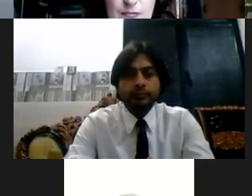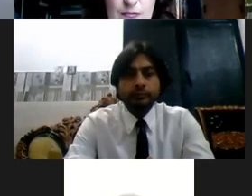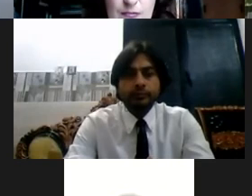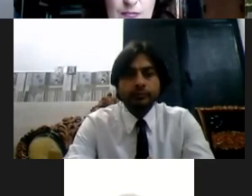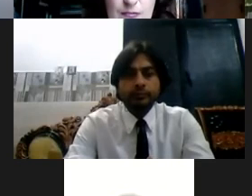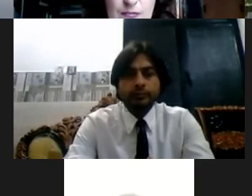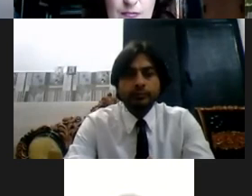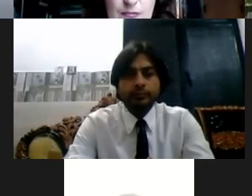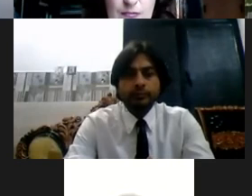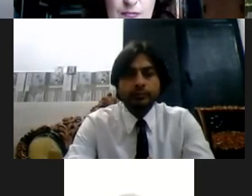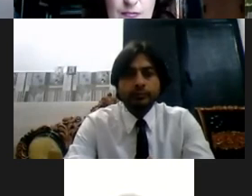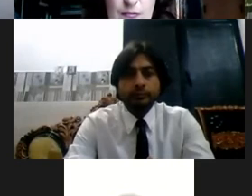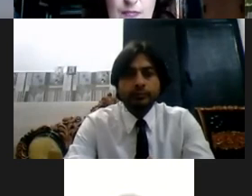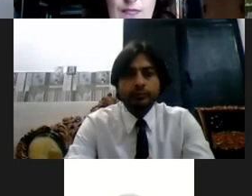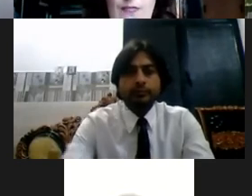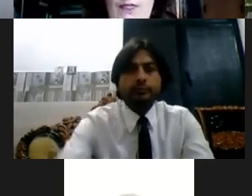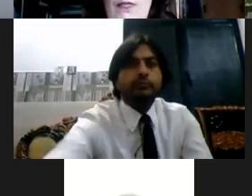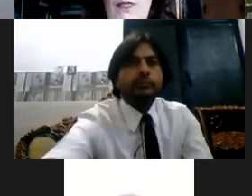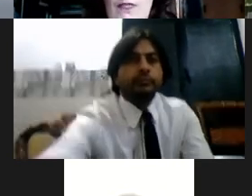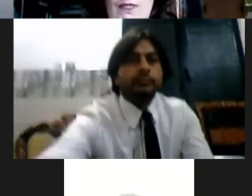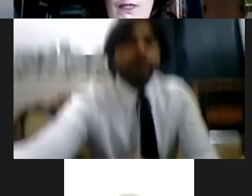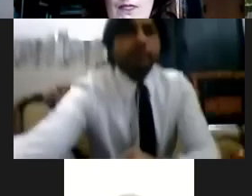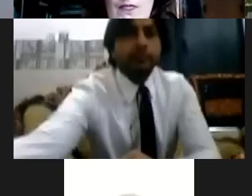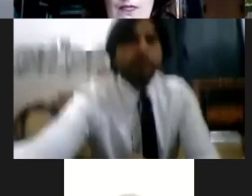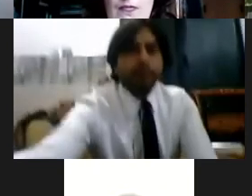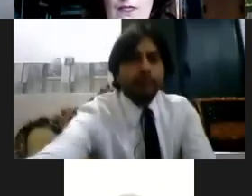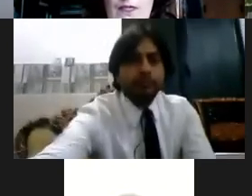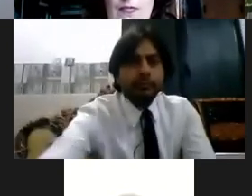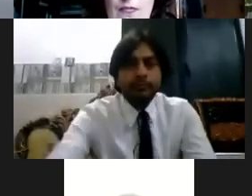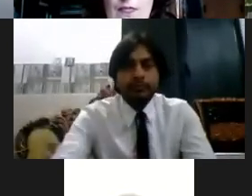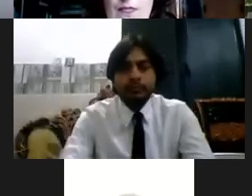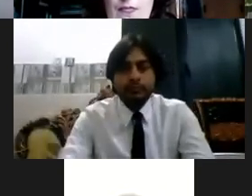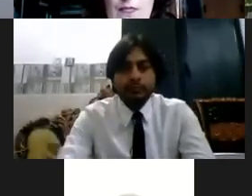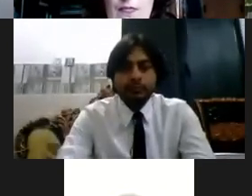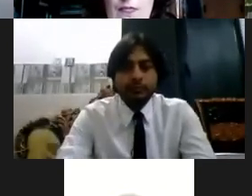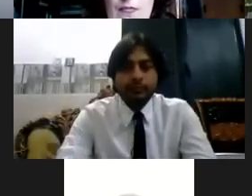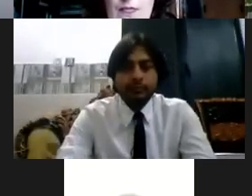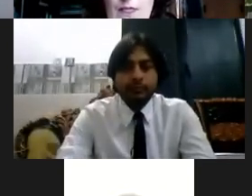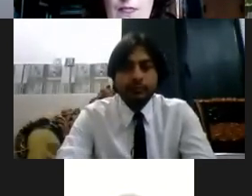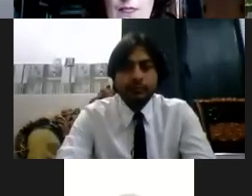when these abuses happen within business operations?